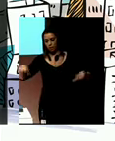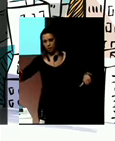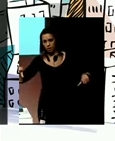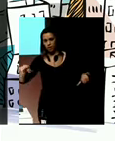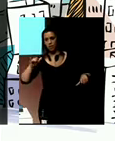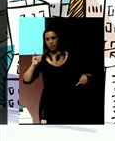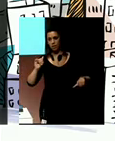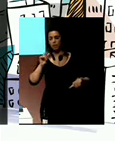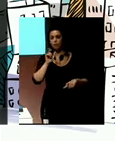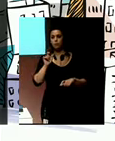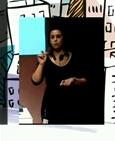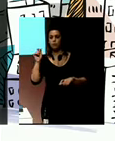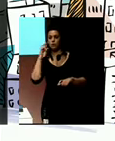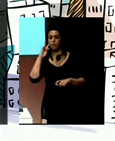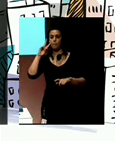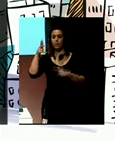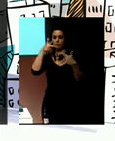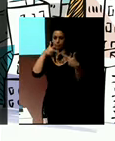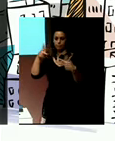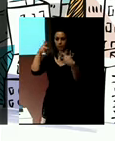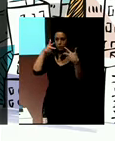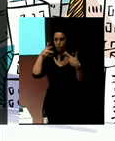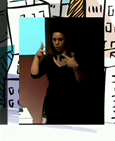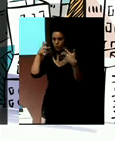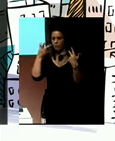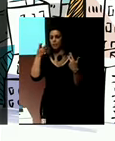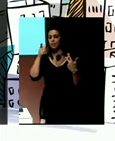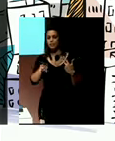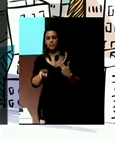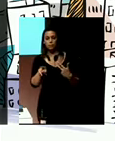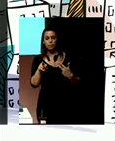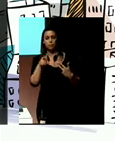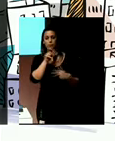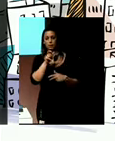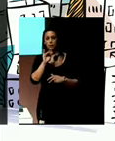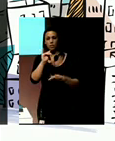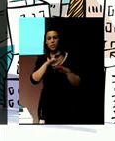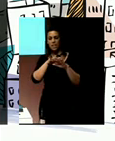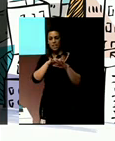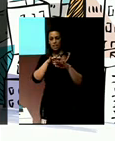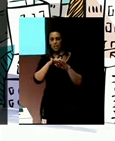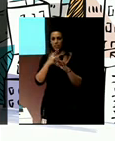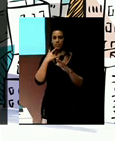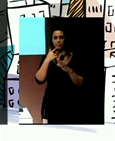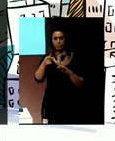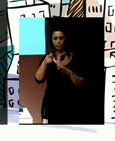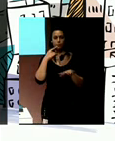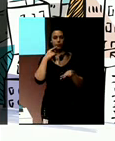and above all, to all the people following us by streaming,